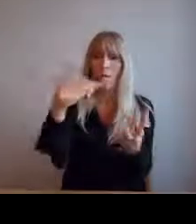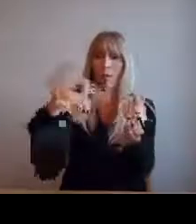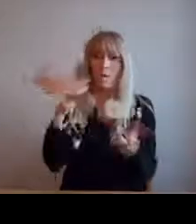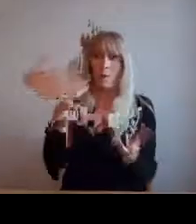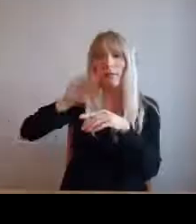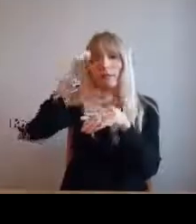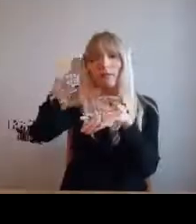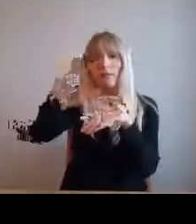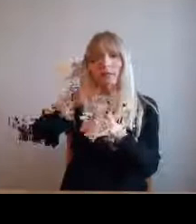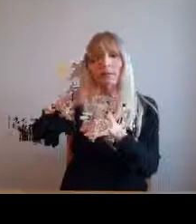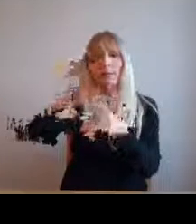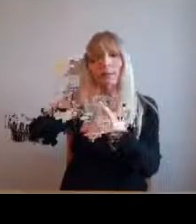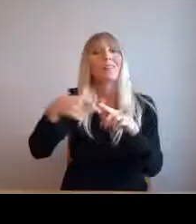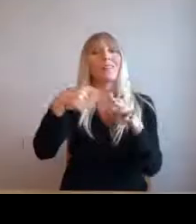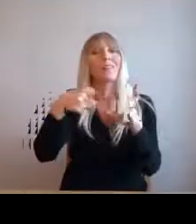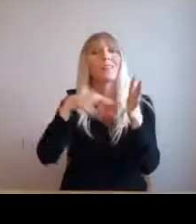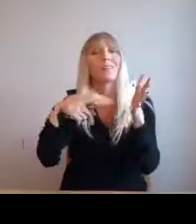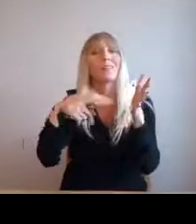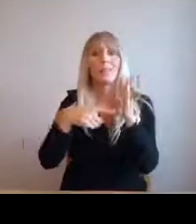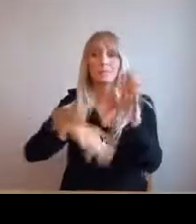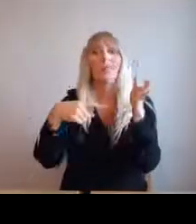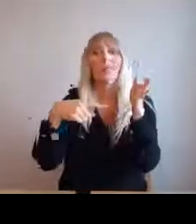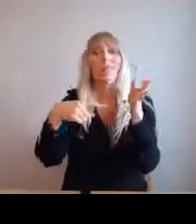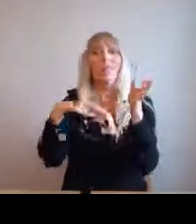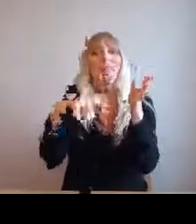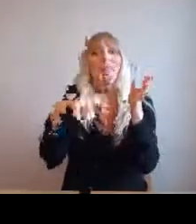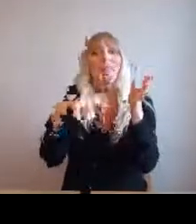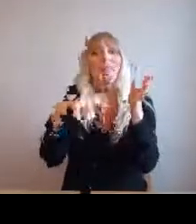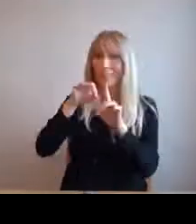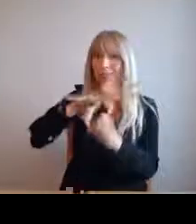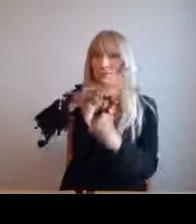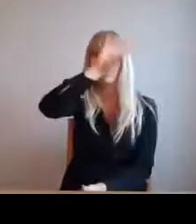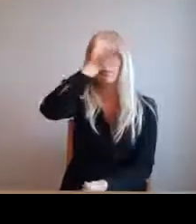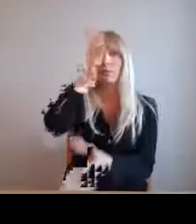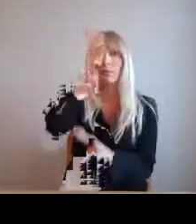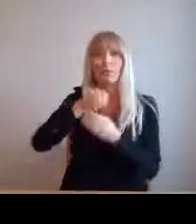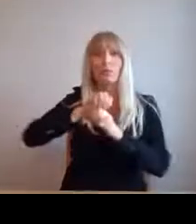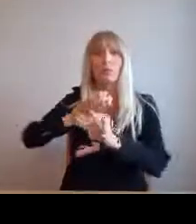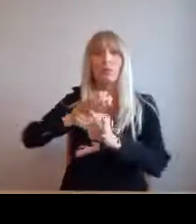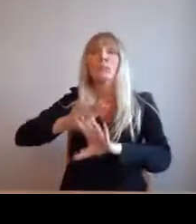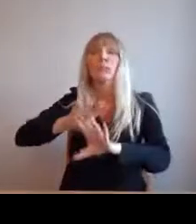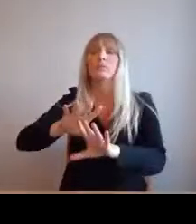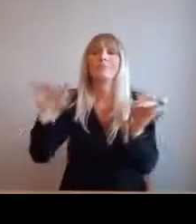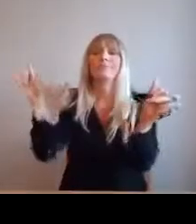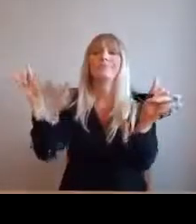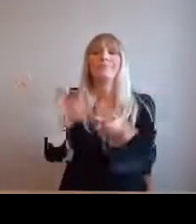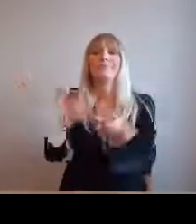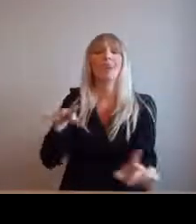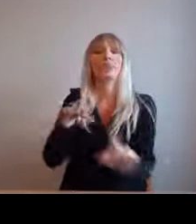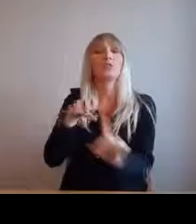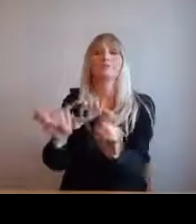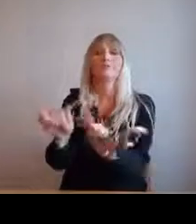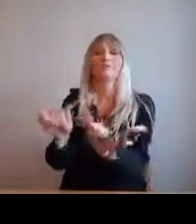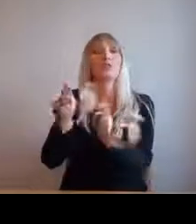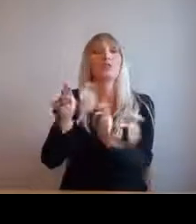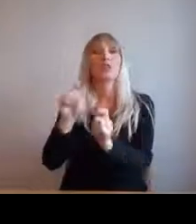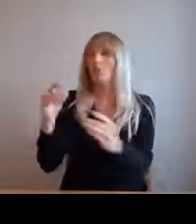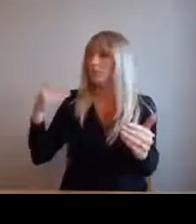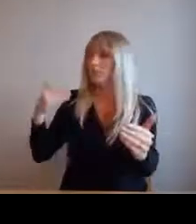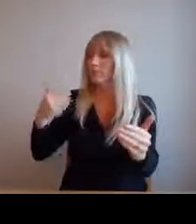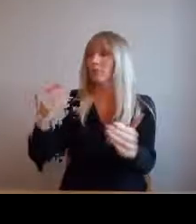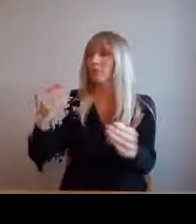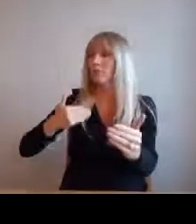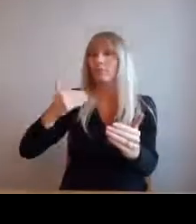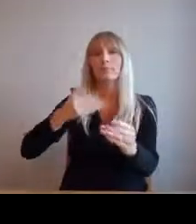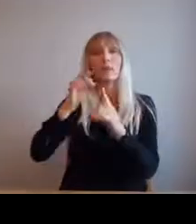exhaustive overview of every single proposed refinement. Rather, we're providing you with an overview of some of the more notable ones made to our proposal